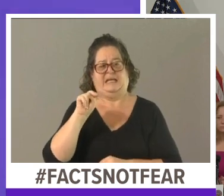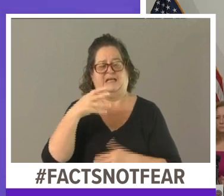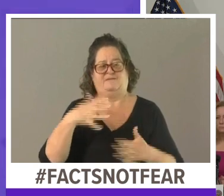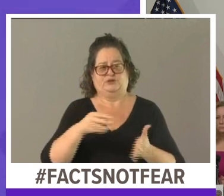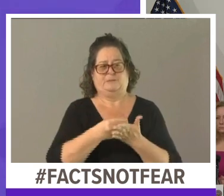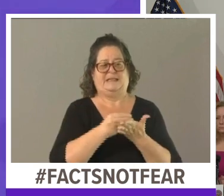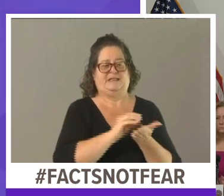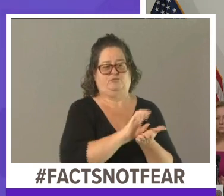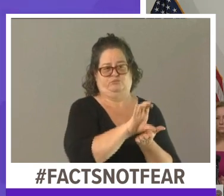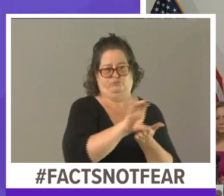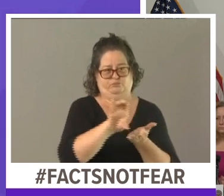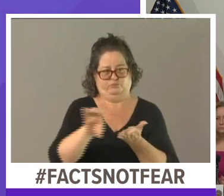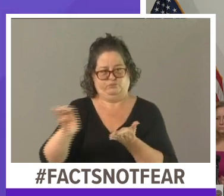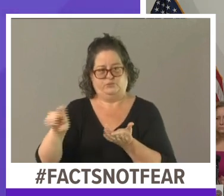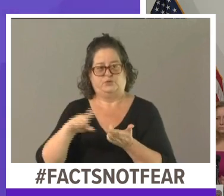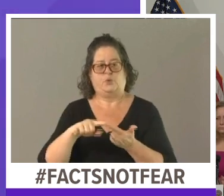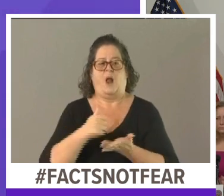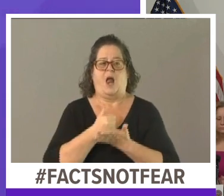homelessness.